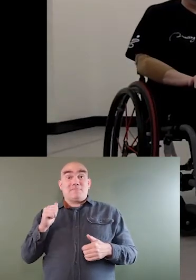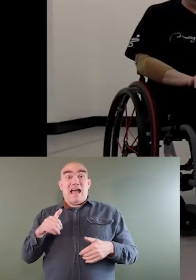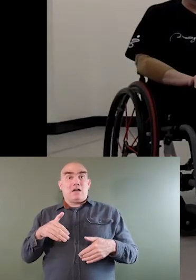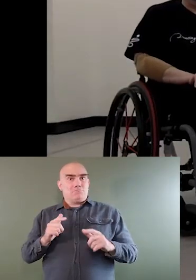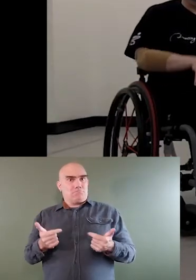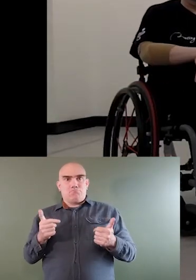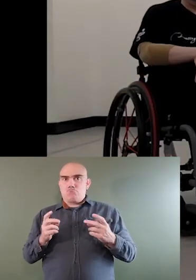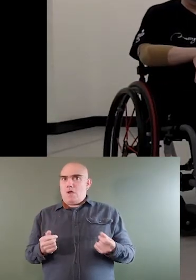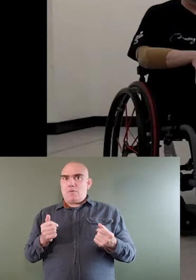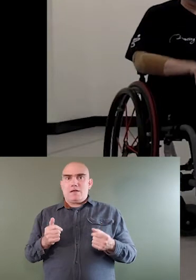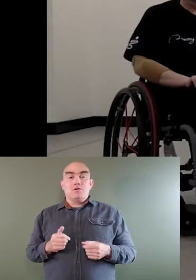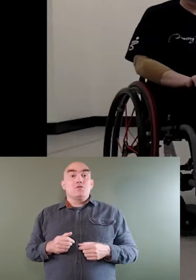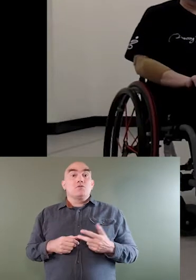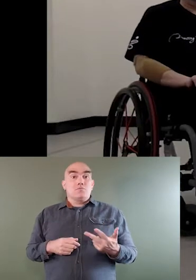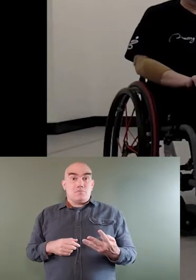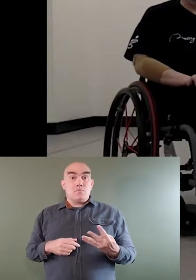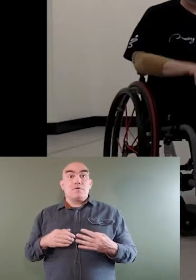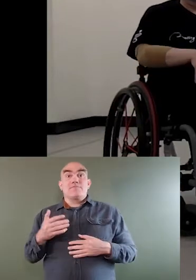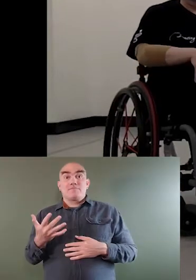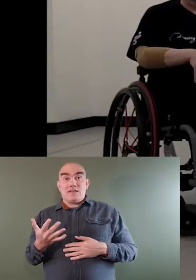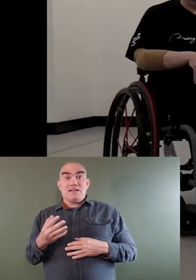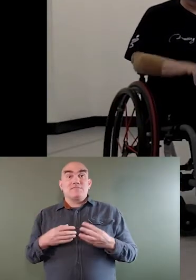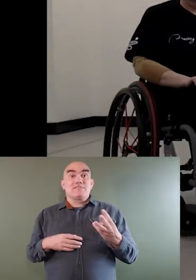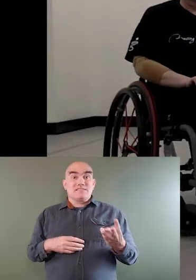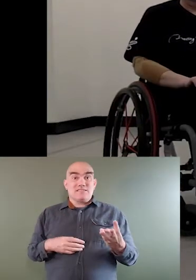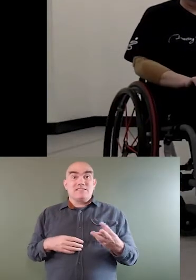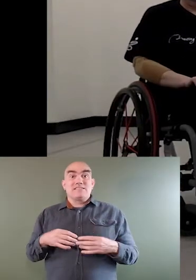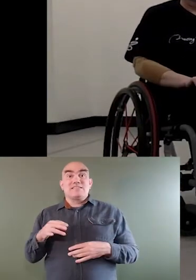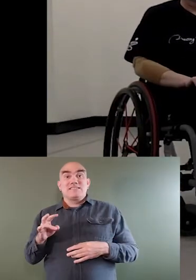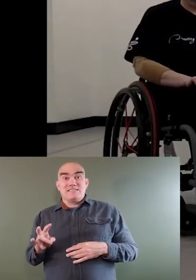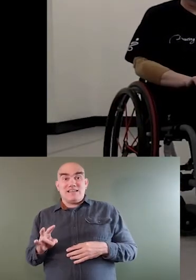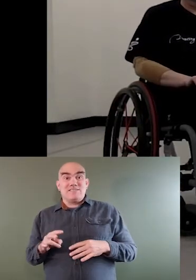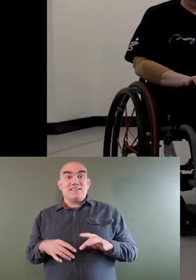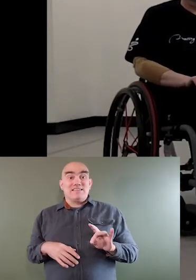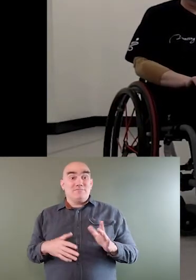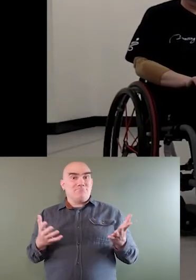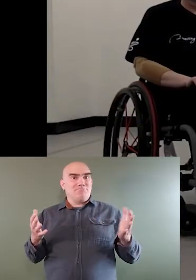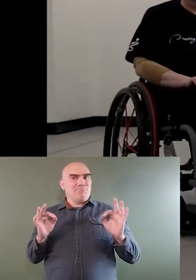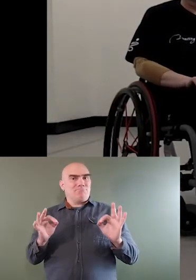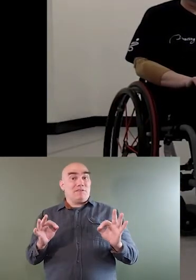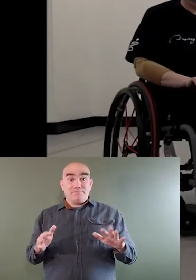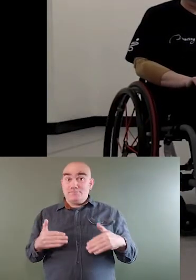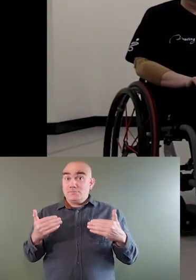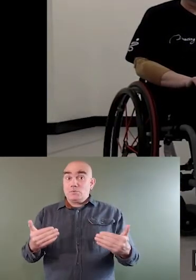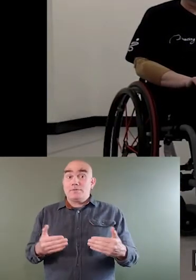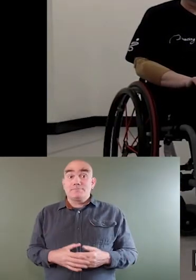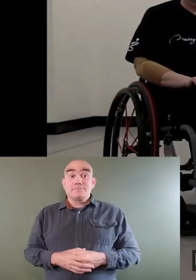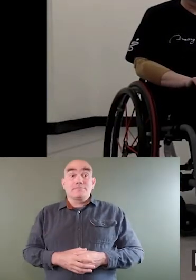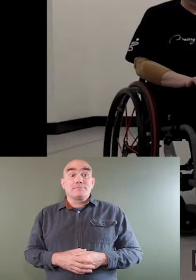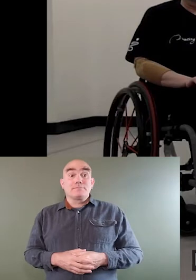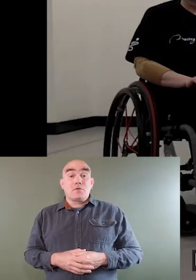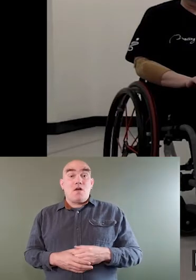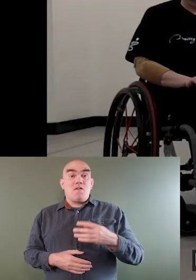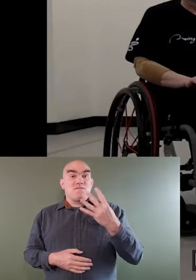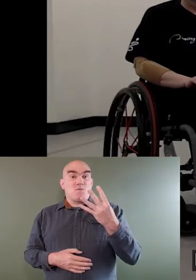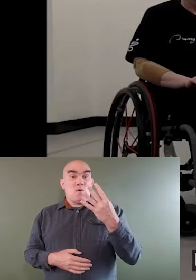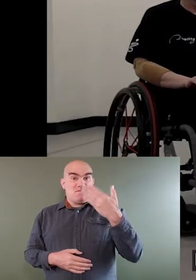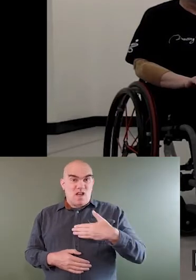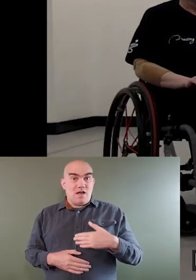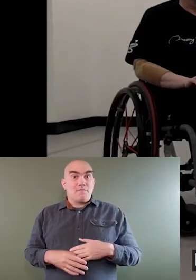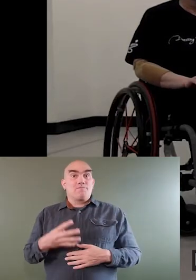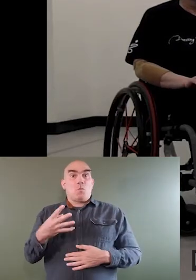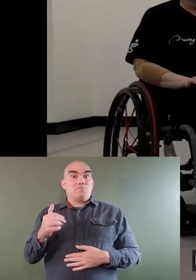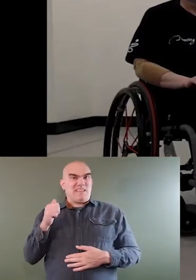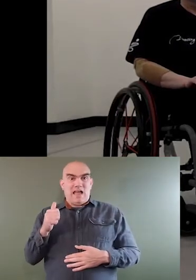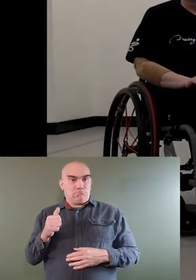3, 4, 5, 6, 7, 8. Great. Let's go on. 4 in the front, 4 in